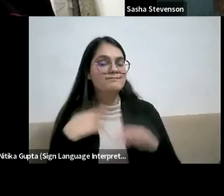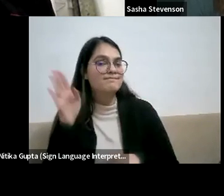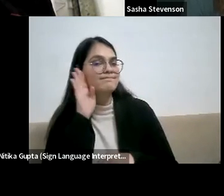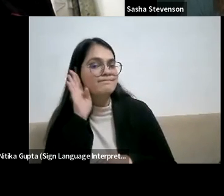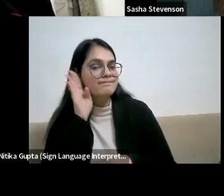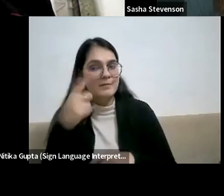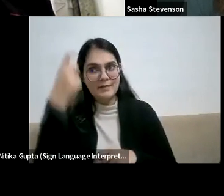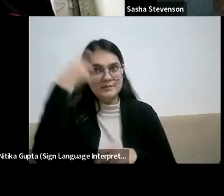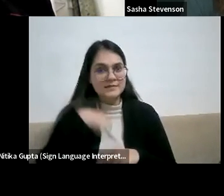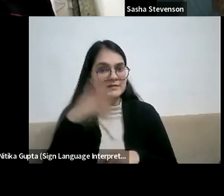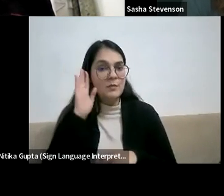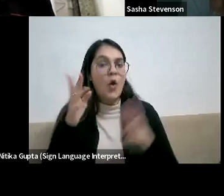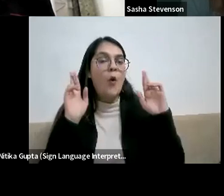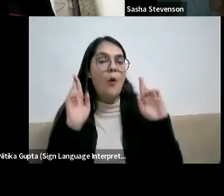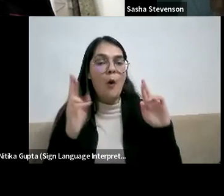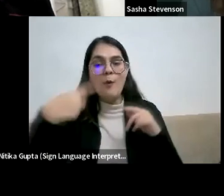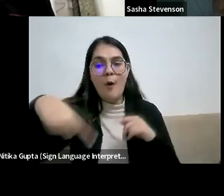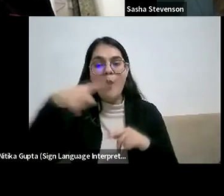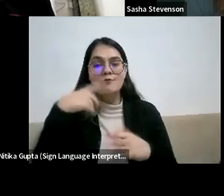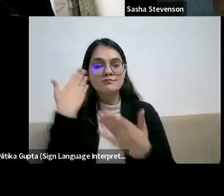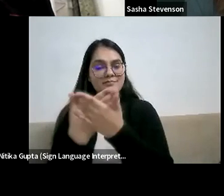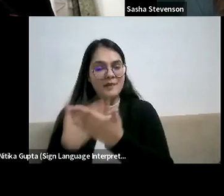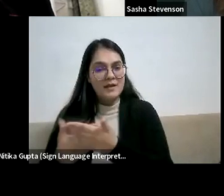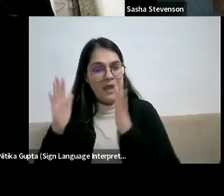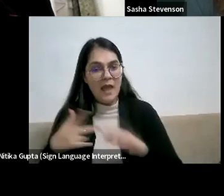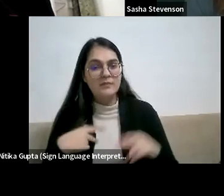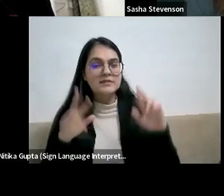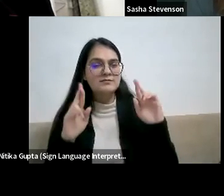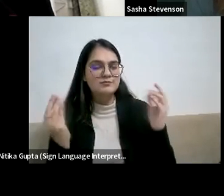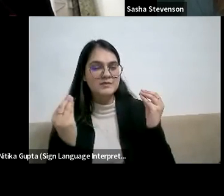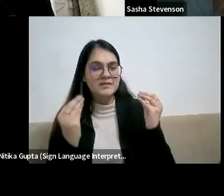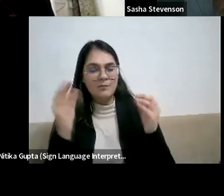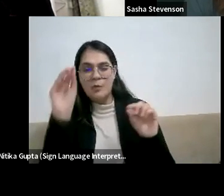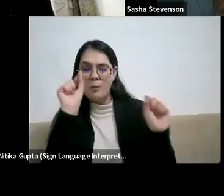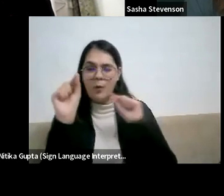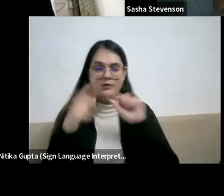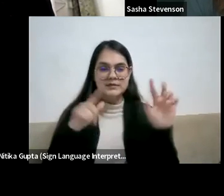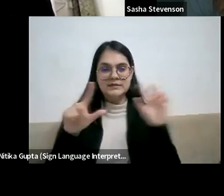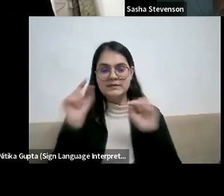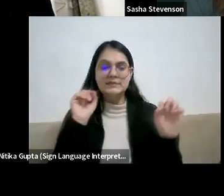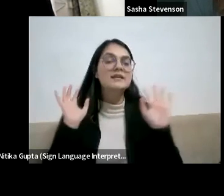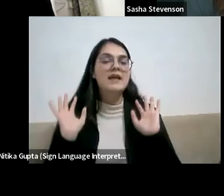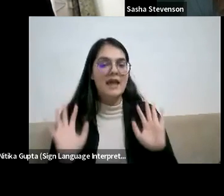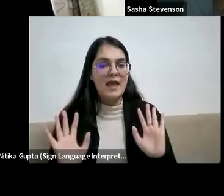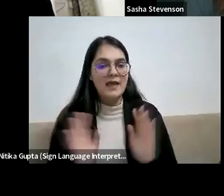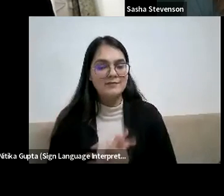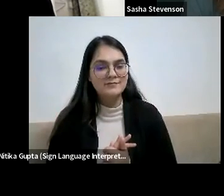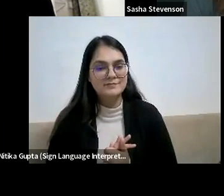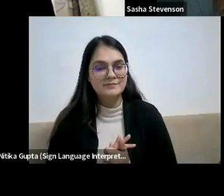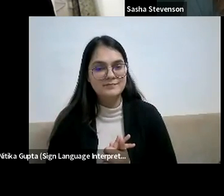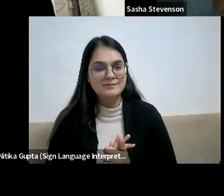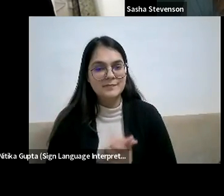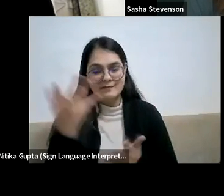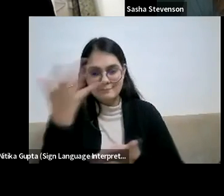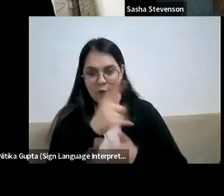personally speaking, and I hope that you found some inputs, at least something that you take away from